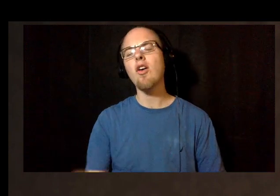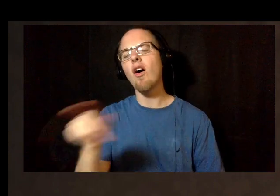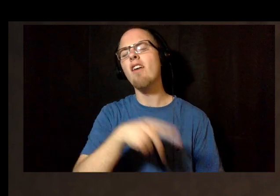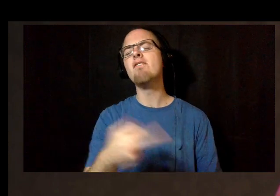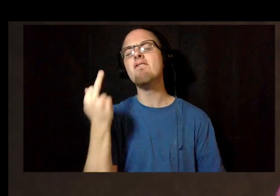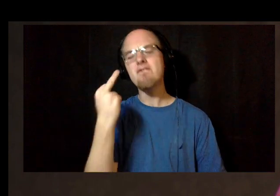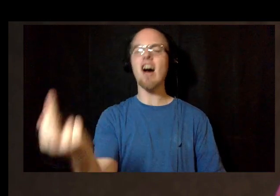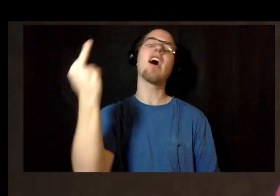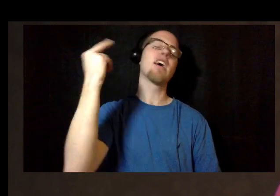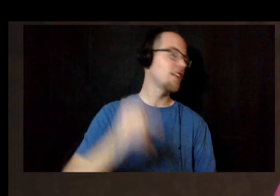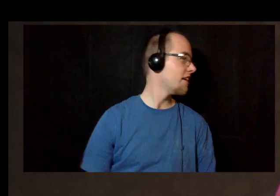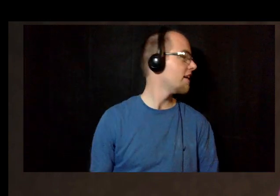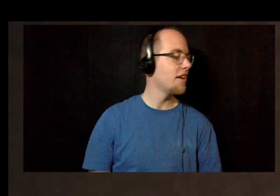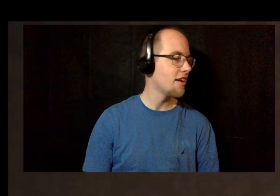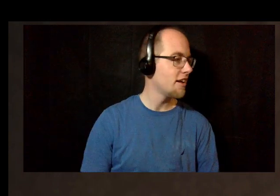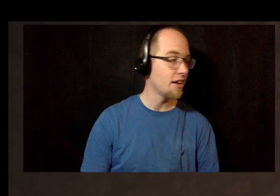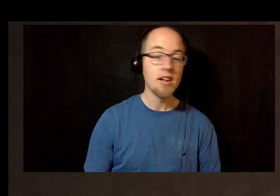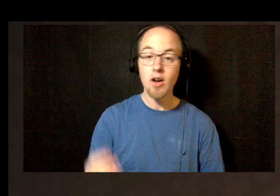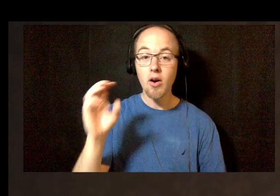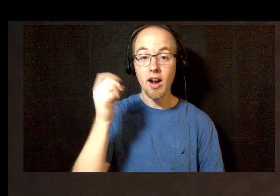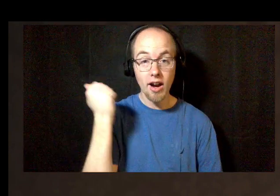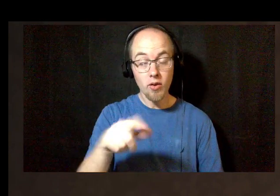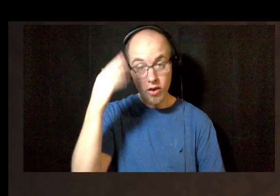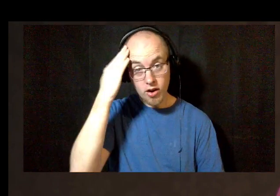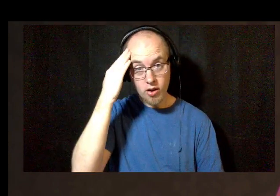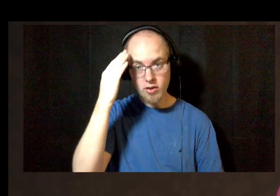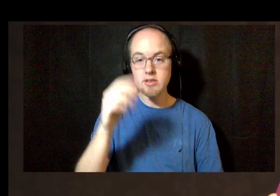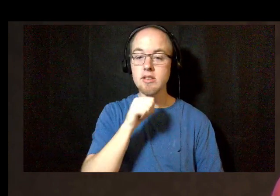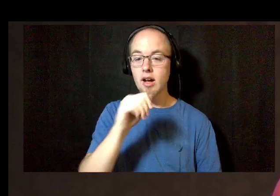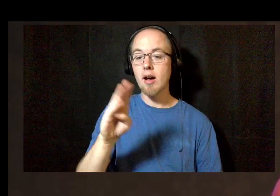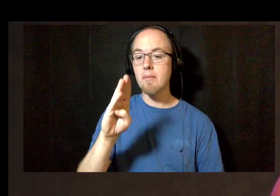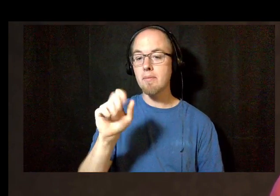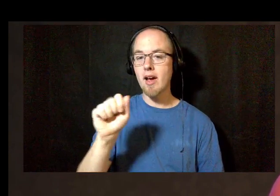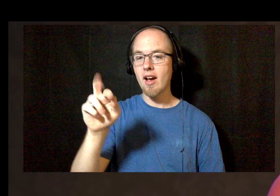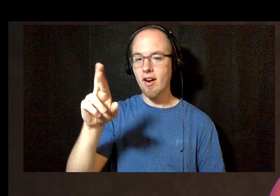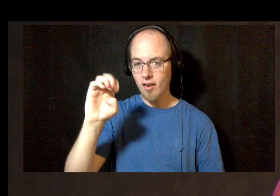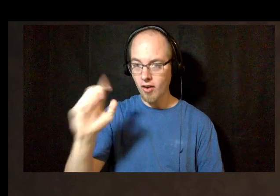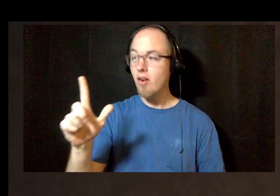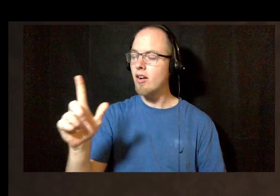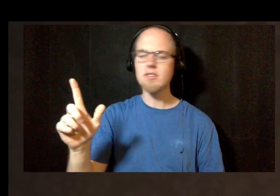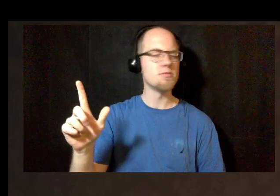fucked. Does anybody know what it is? It's not barrel, by the way.